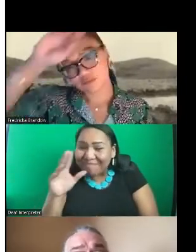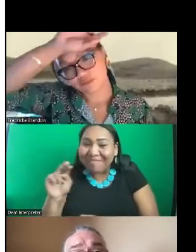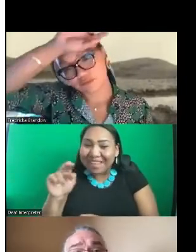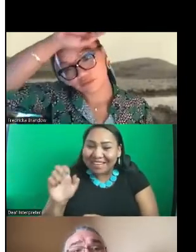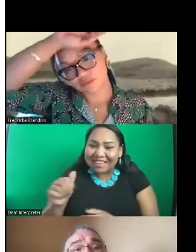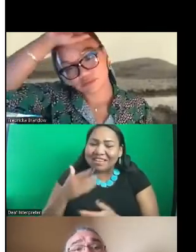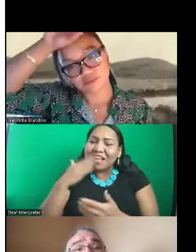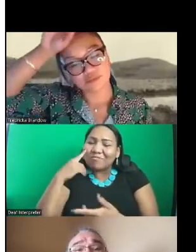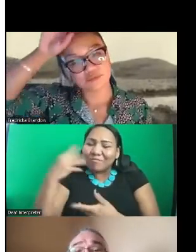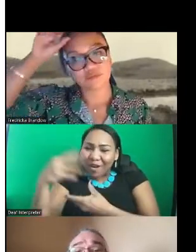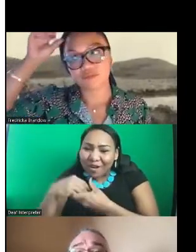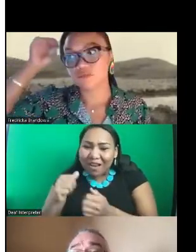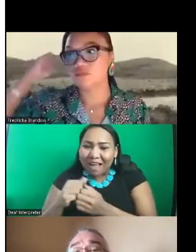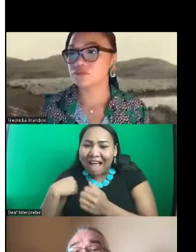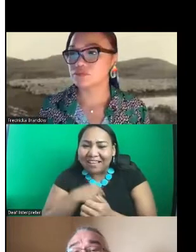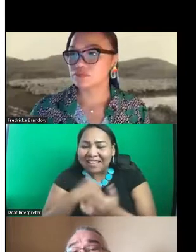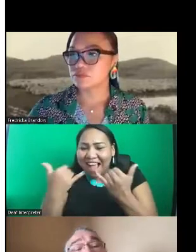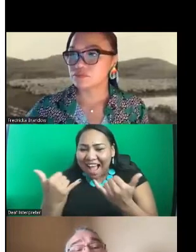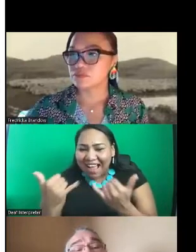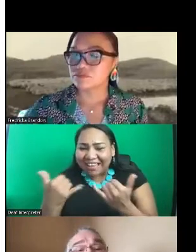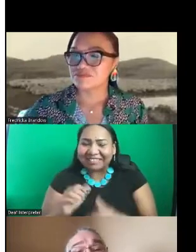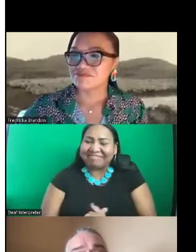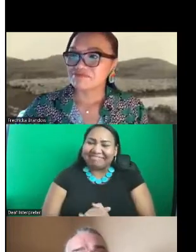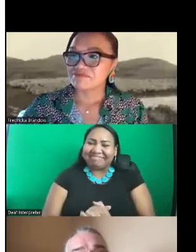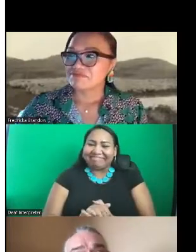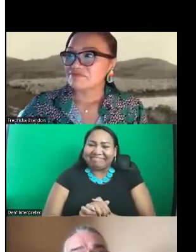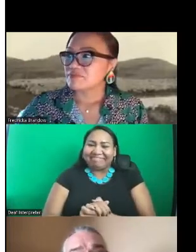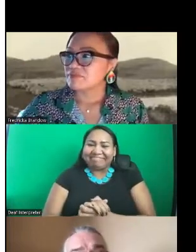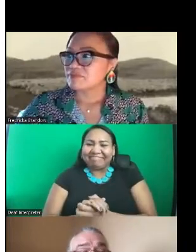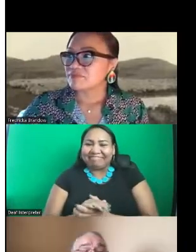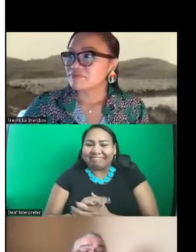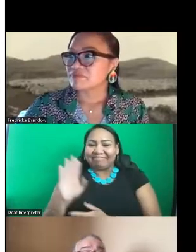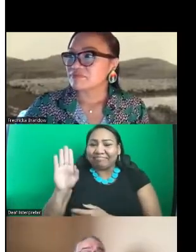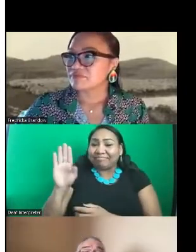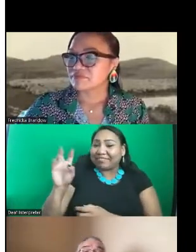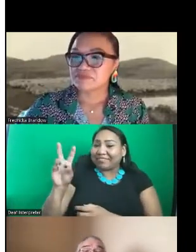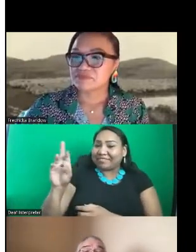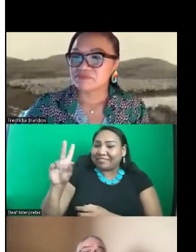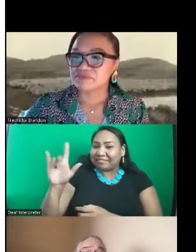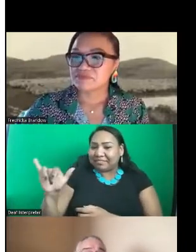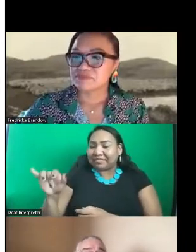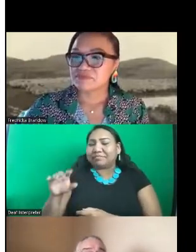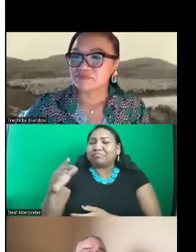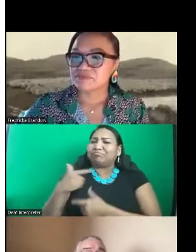us today. Beverly Warren, you may take it away.